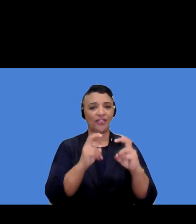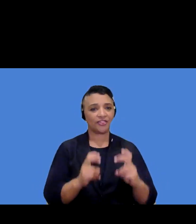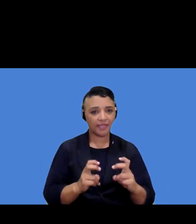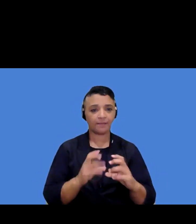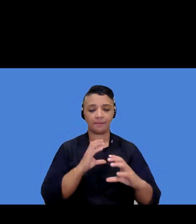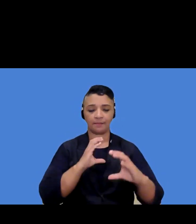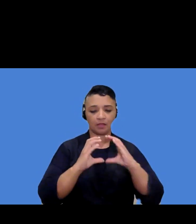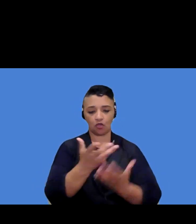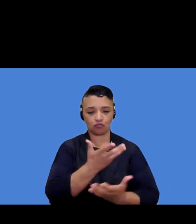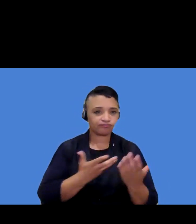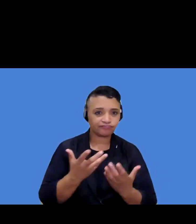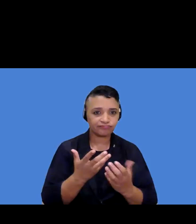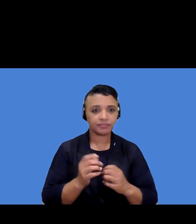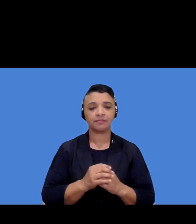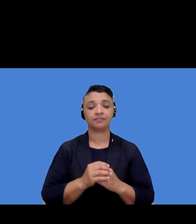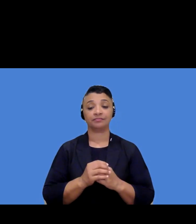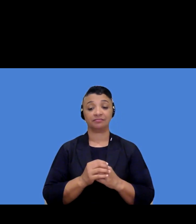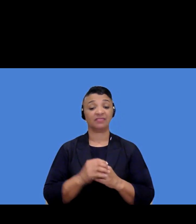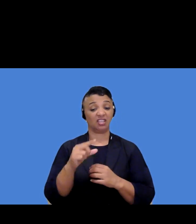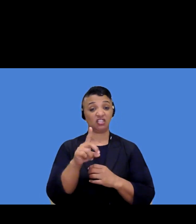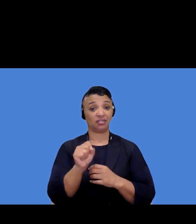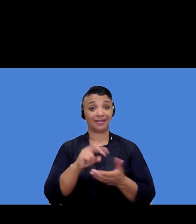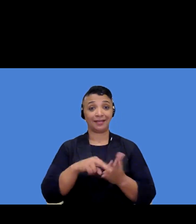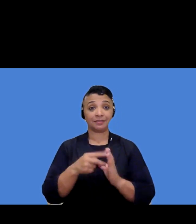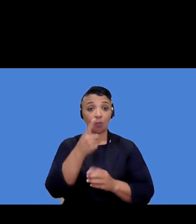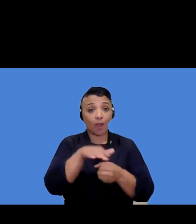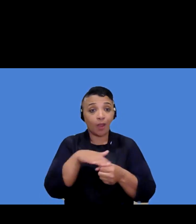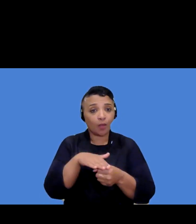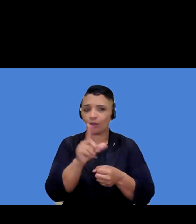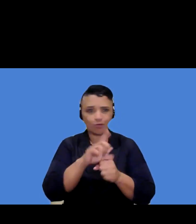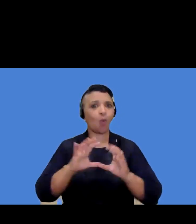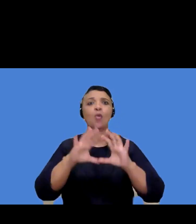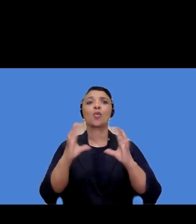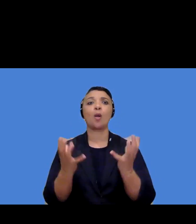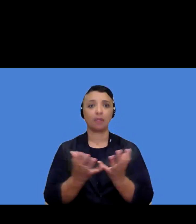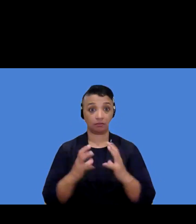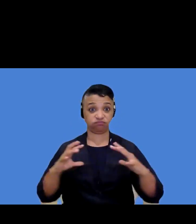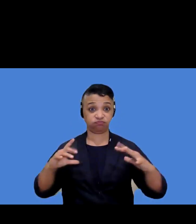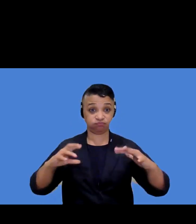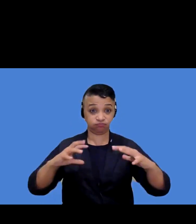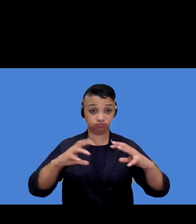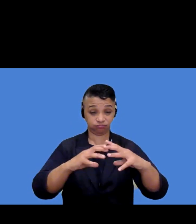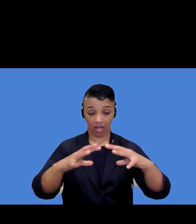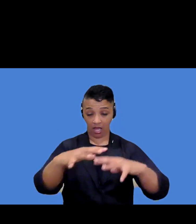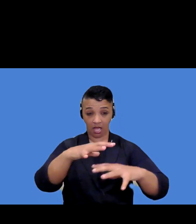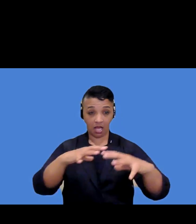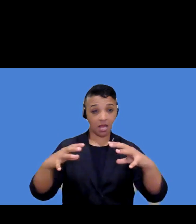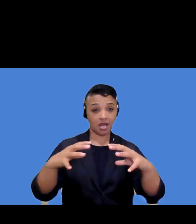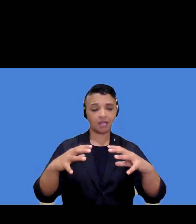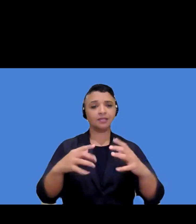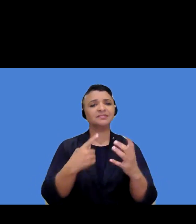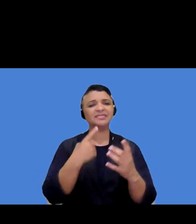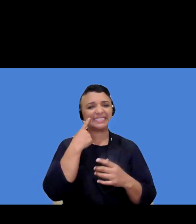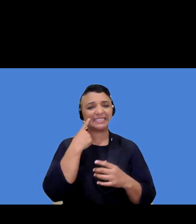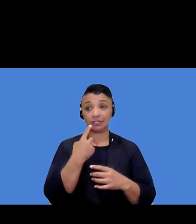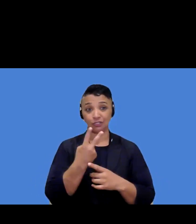the GDS is a global gathering, and it would then be unrealistic to say that during the course of 2